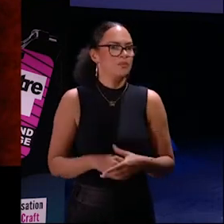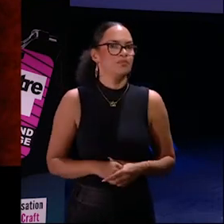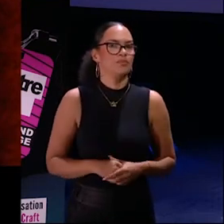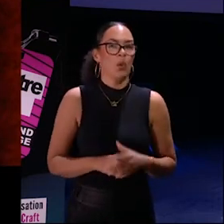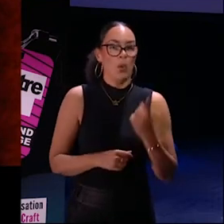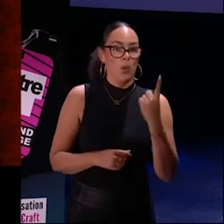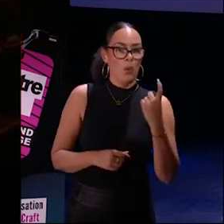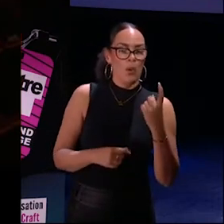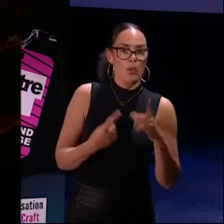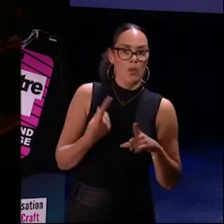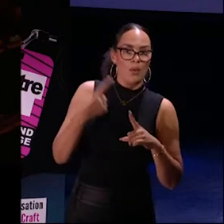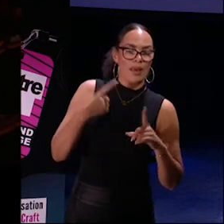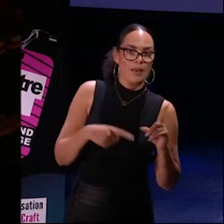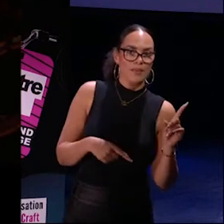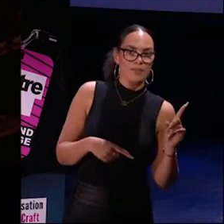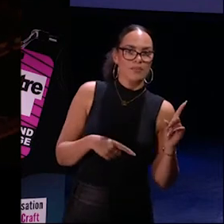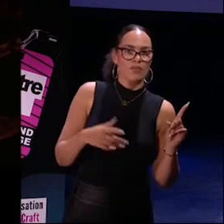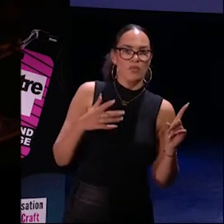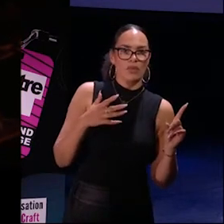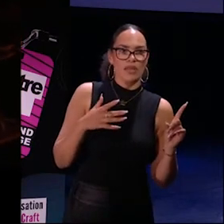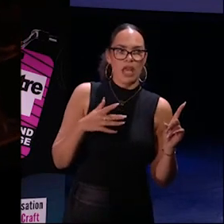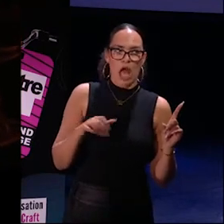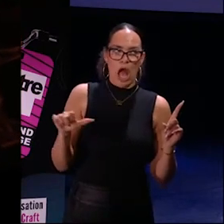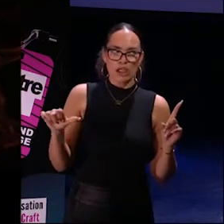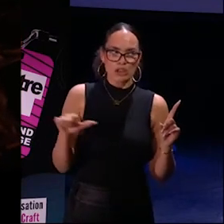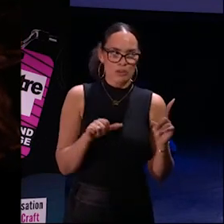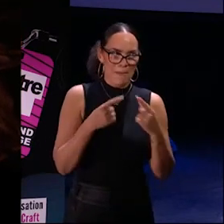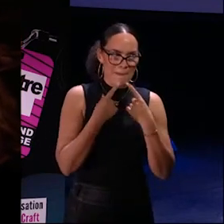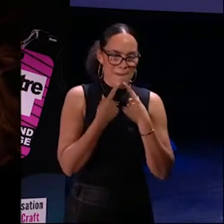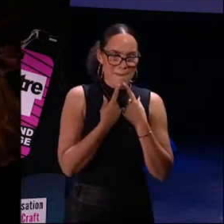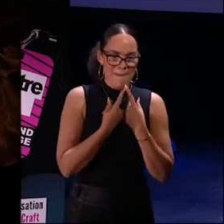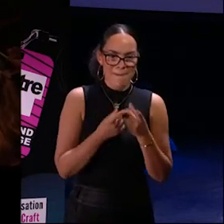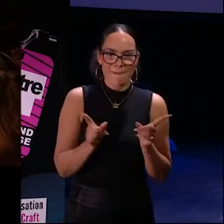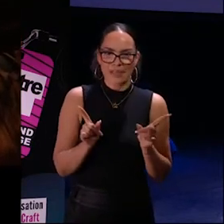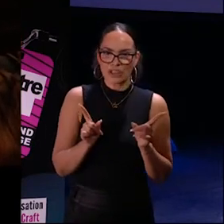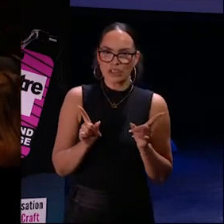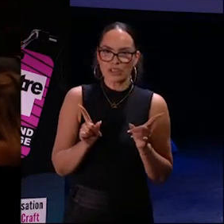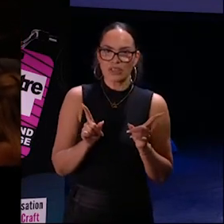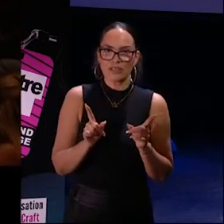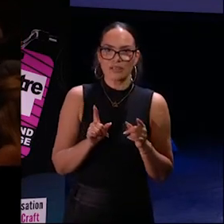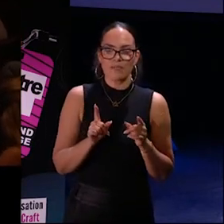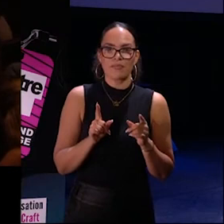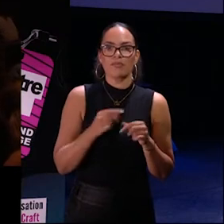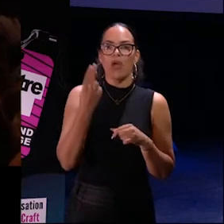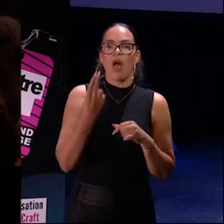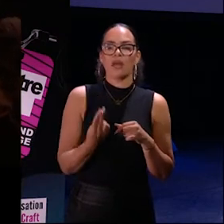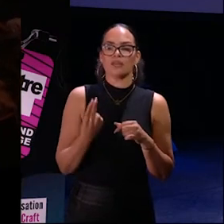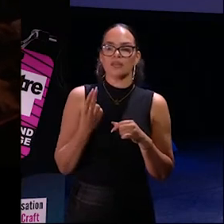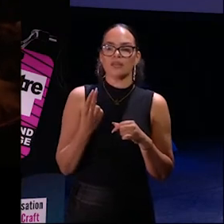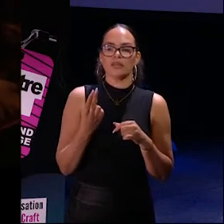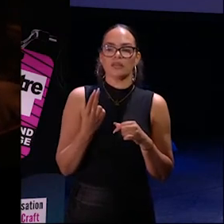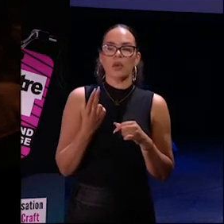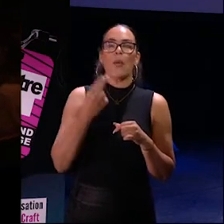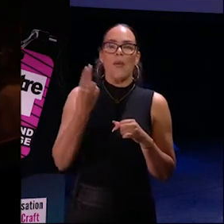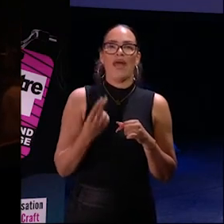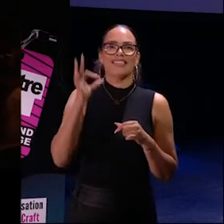I've got one very quick thing, is just to highlight, I probably shouldn't mention MPOs today with everything that's going on, but the Arts Council have put one